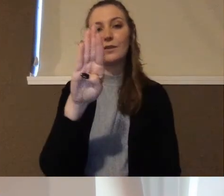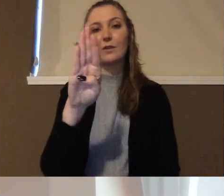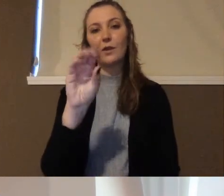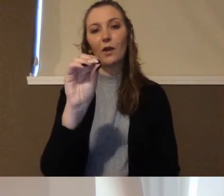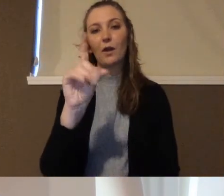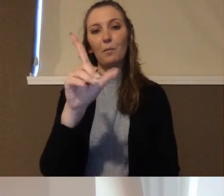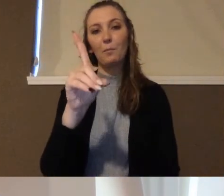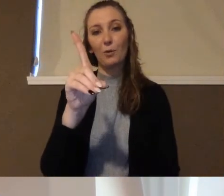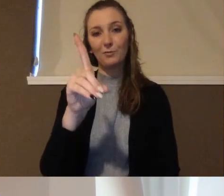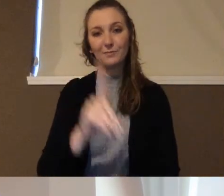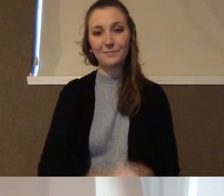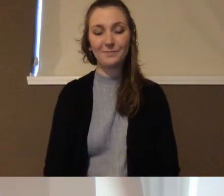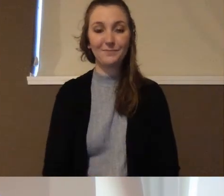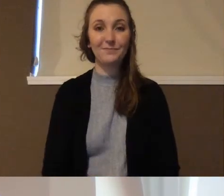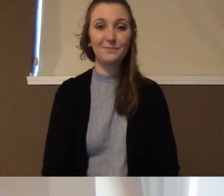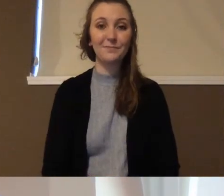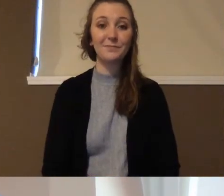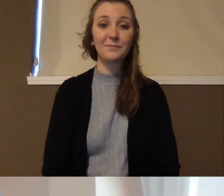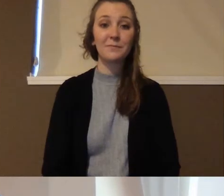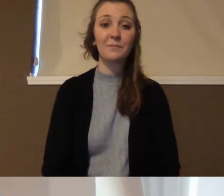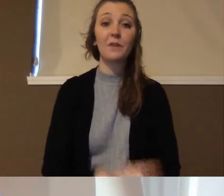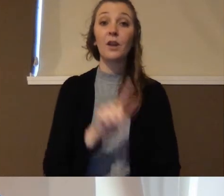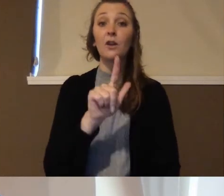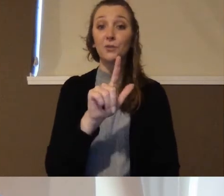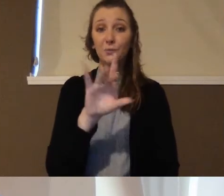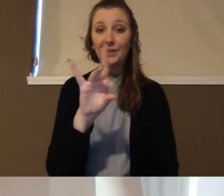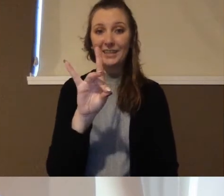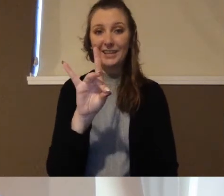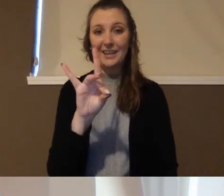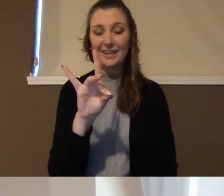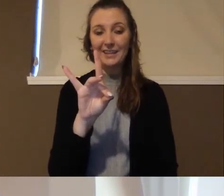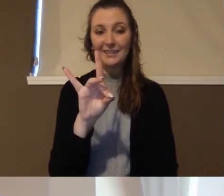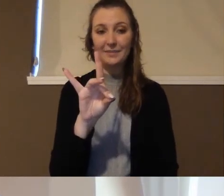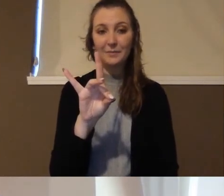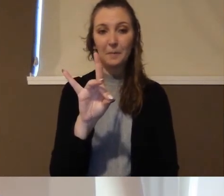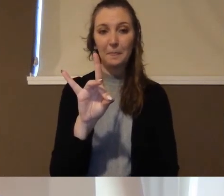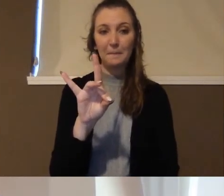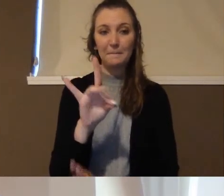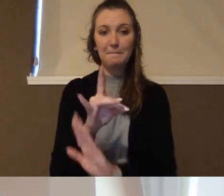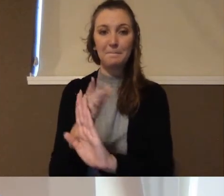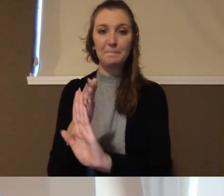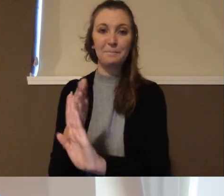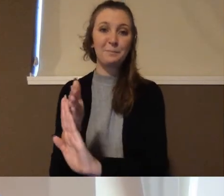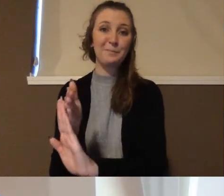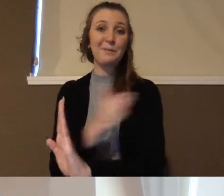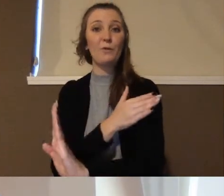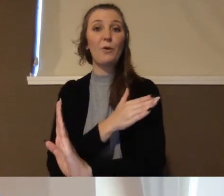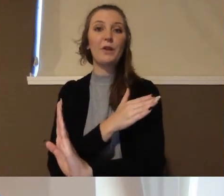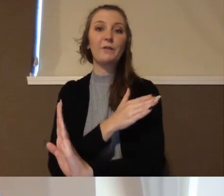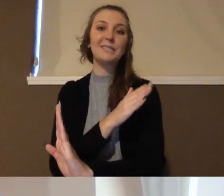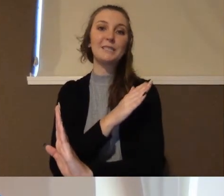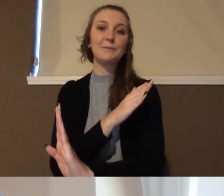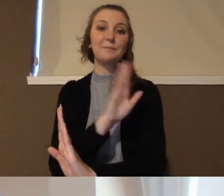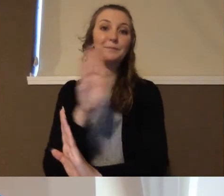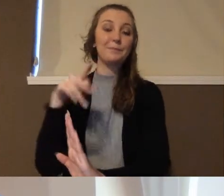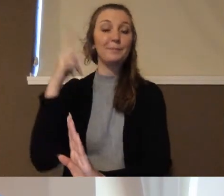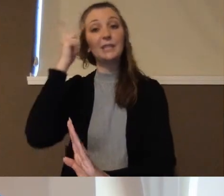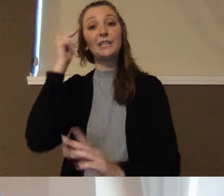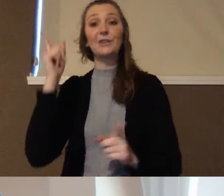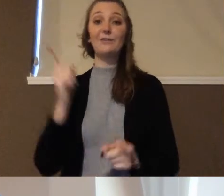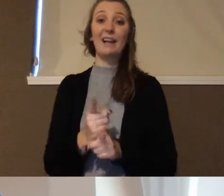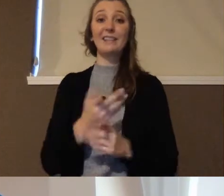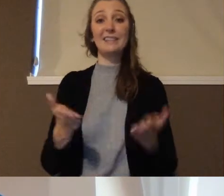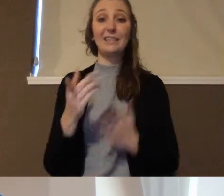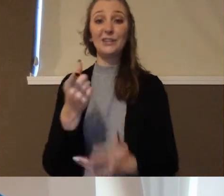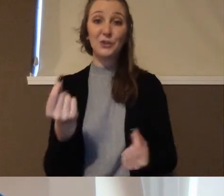28 years before it was the politically correct thing to do, you became the first Lutheran church